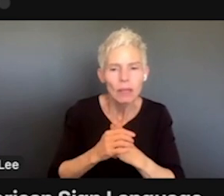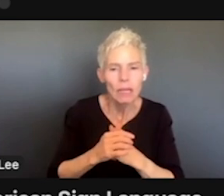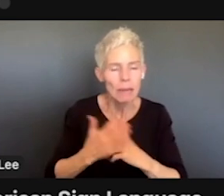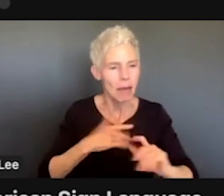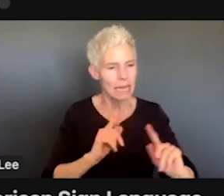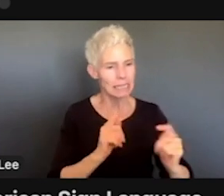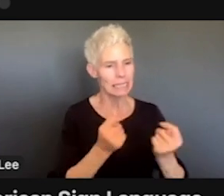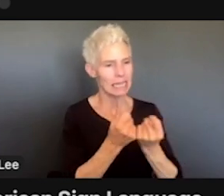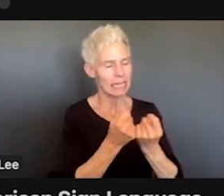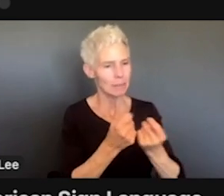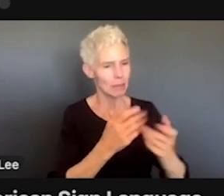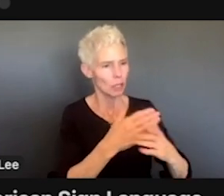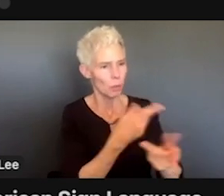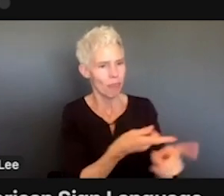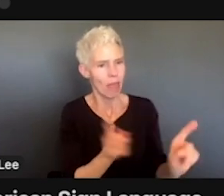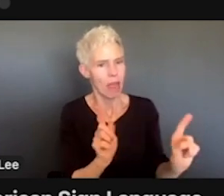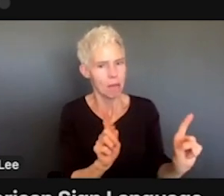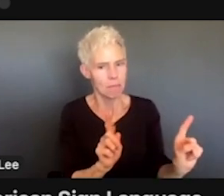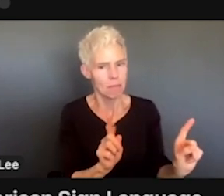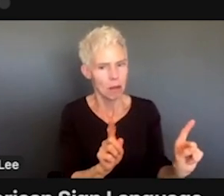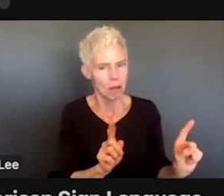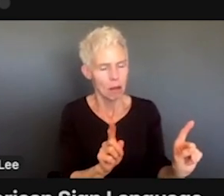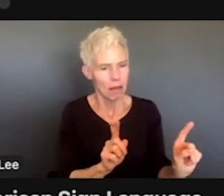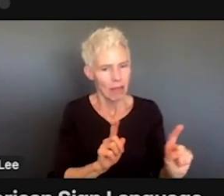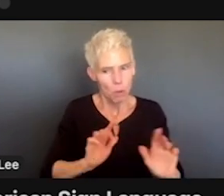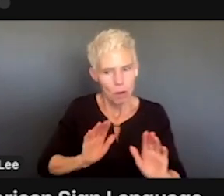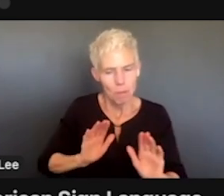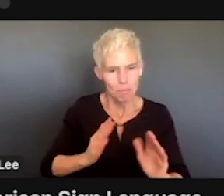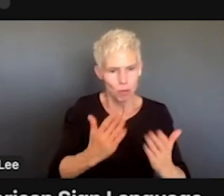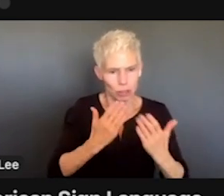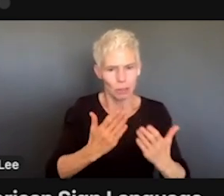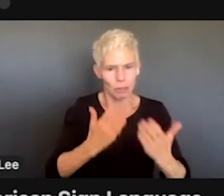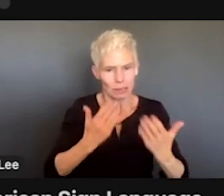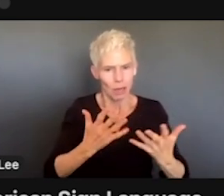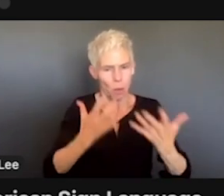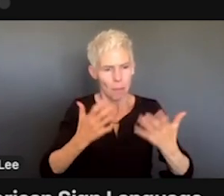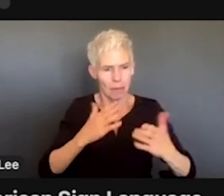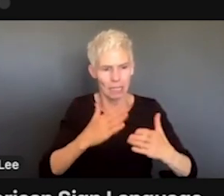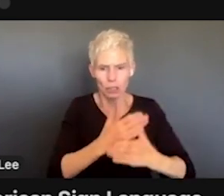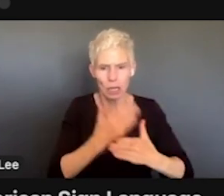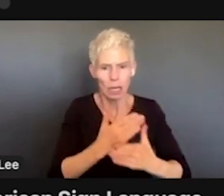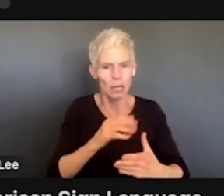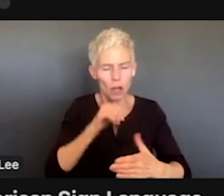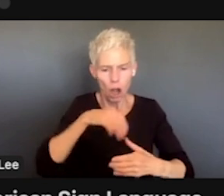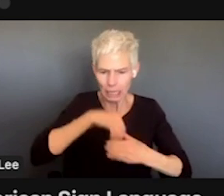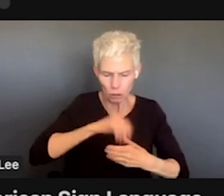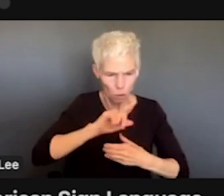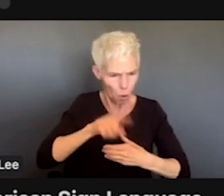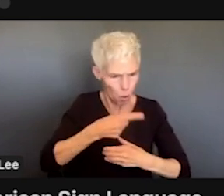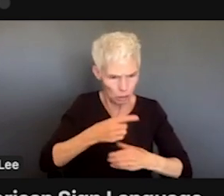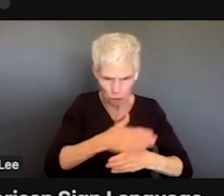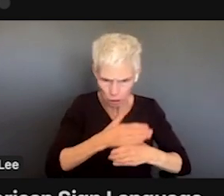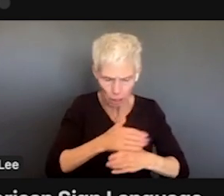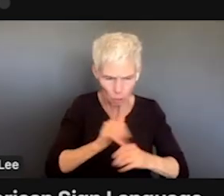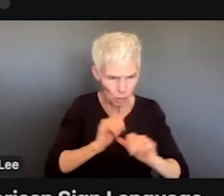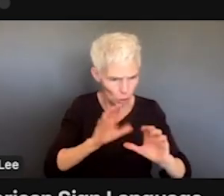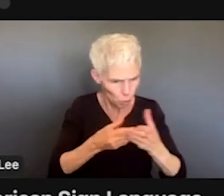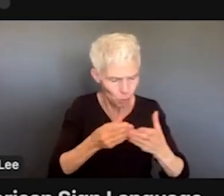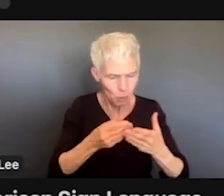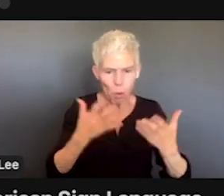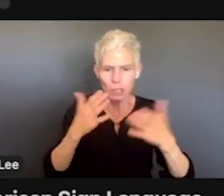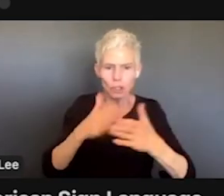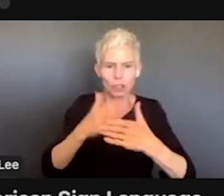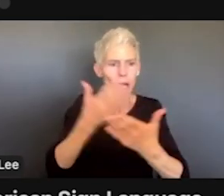and they were really pushing for me to share it beyond just internally with our group. You